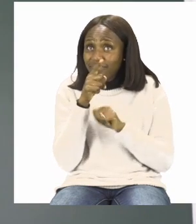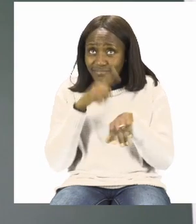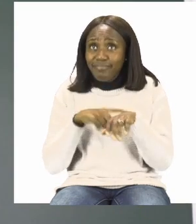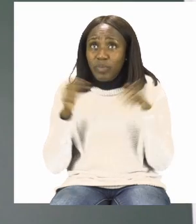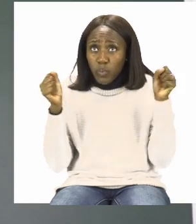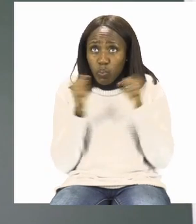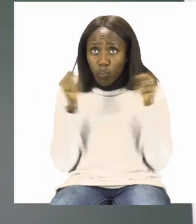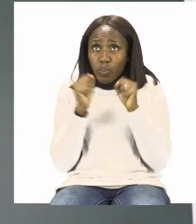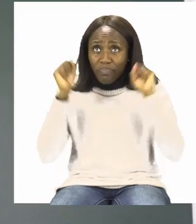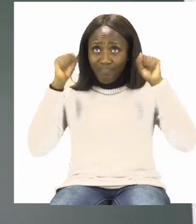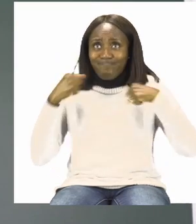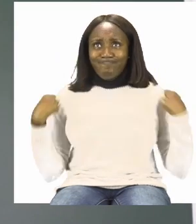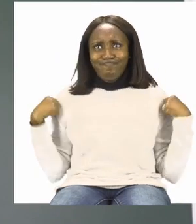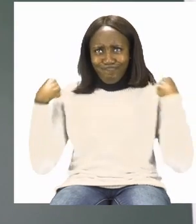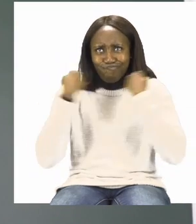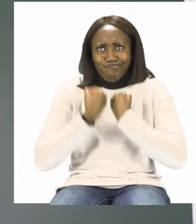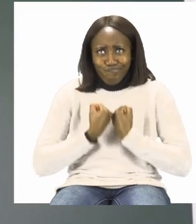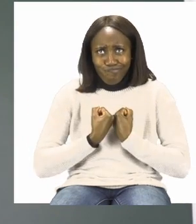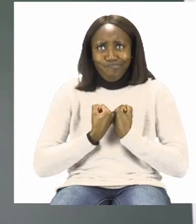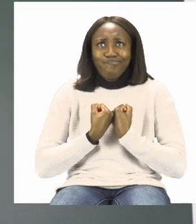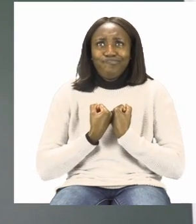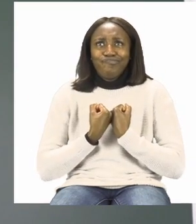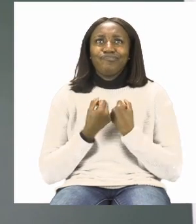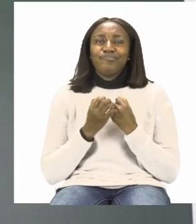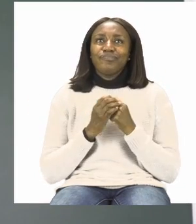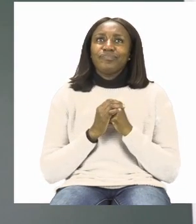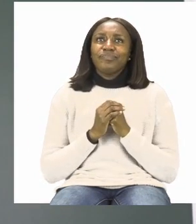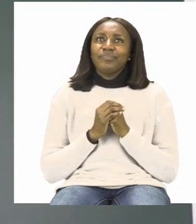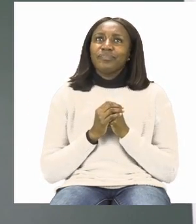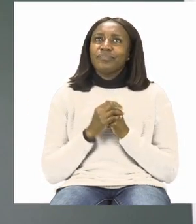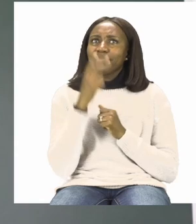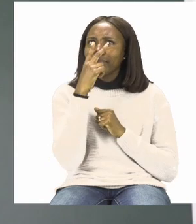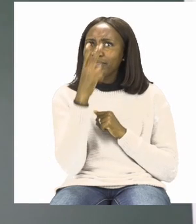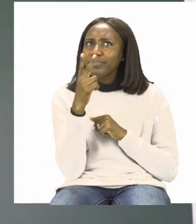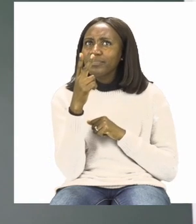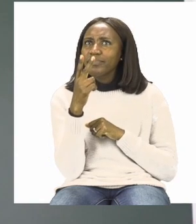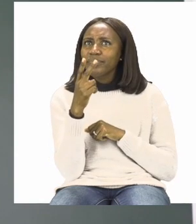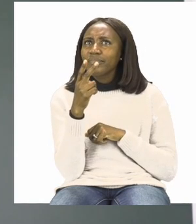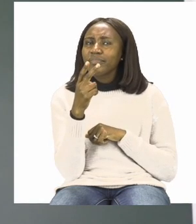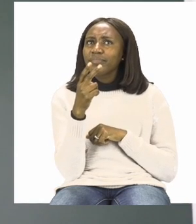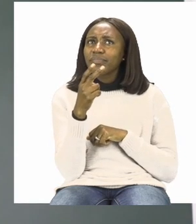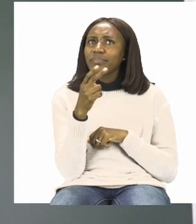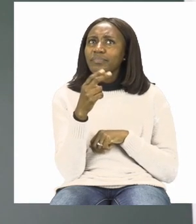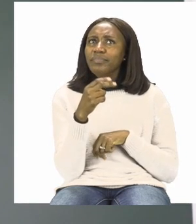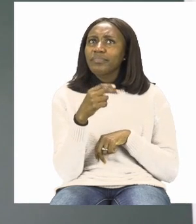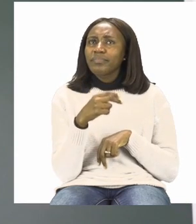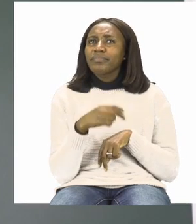it is very cold outside. What do you see in our second picture?